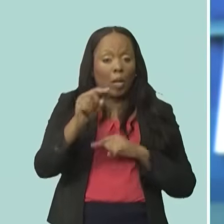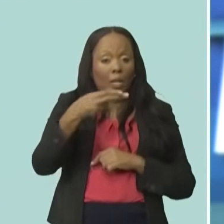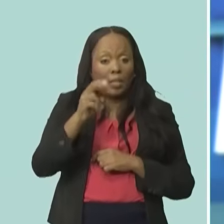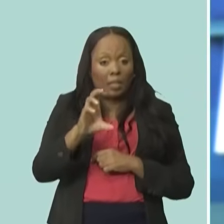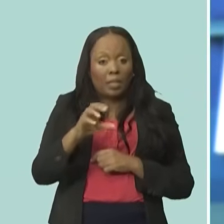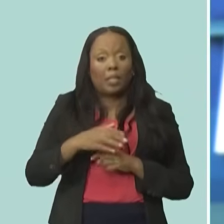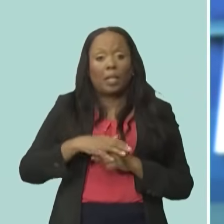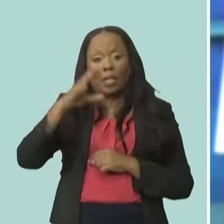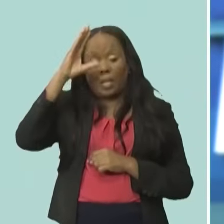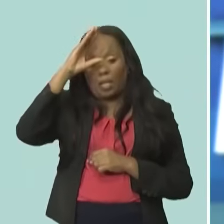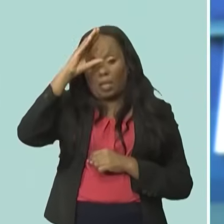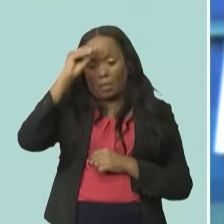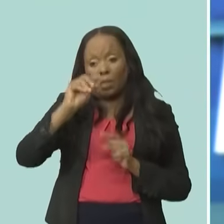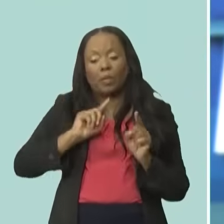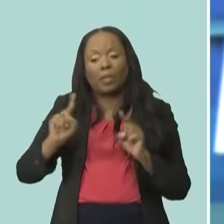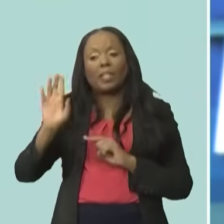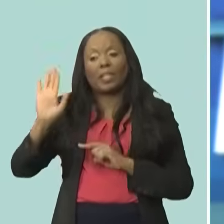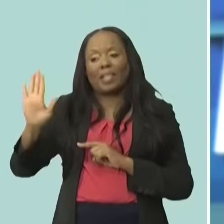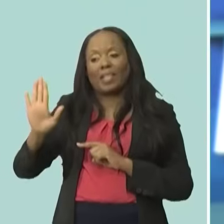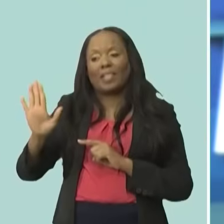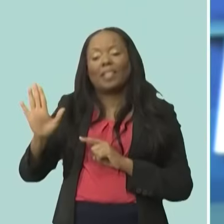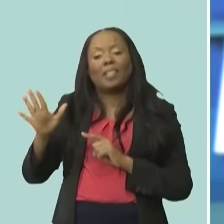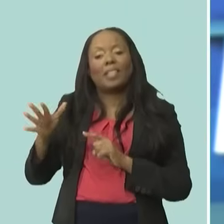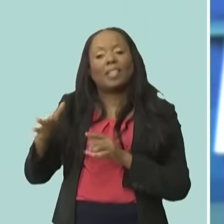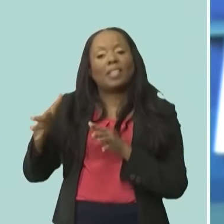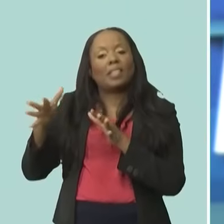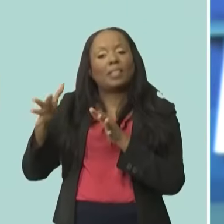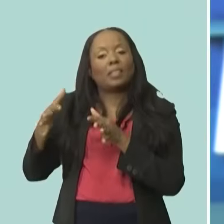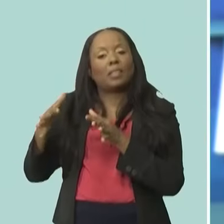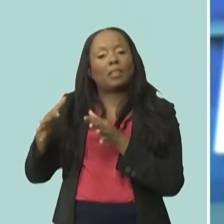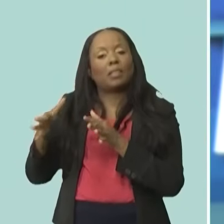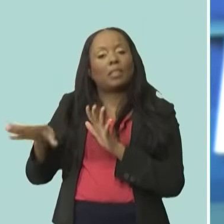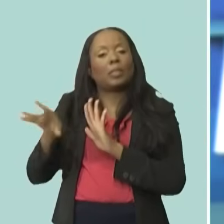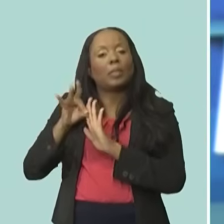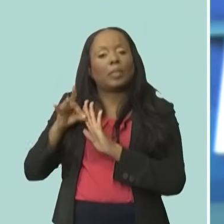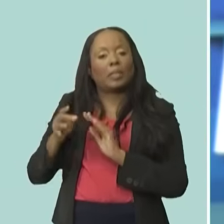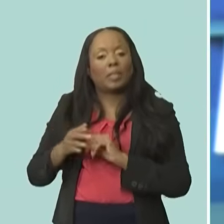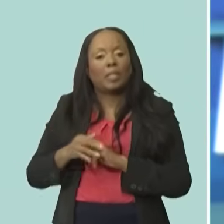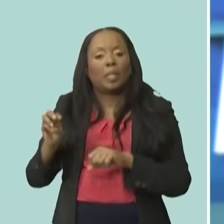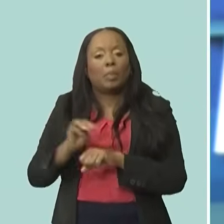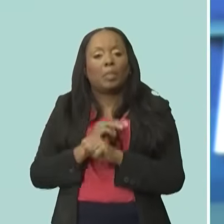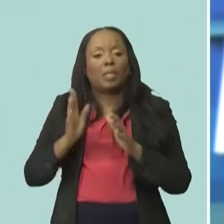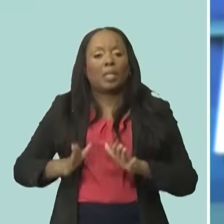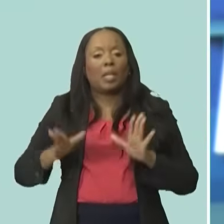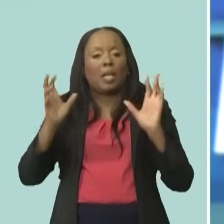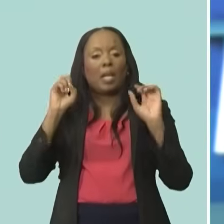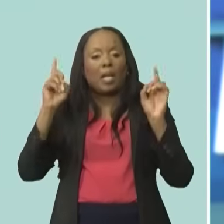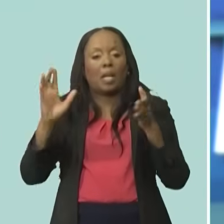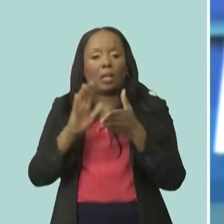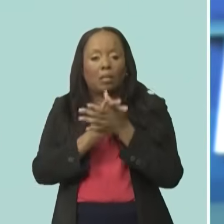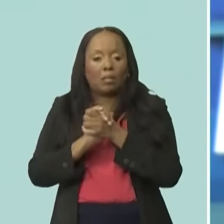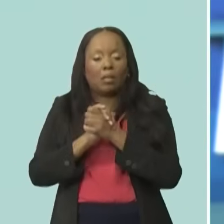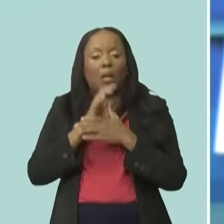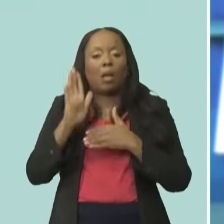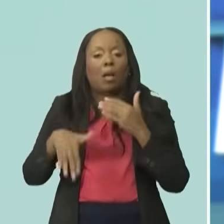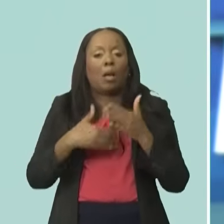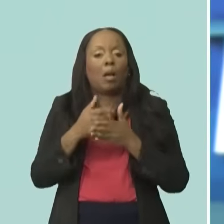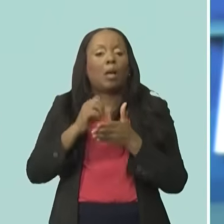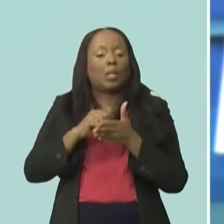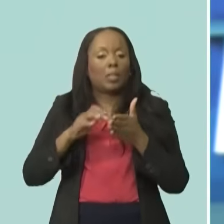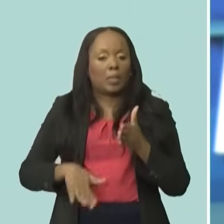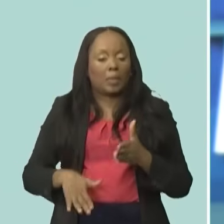of choice. Minister of Educational Transformation Chad Blackman is congratulating all the students who sat the